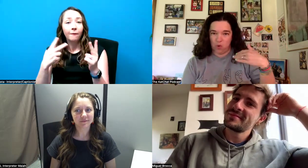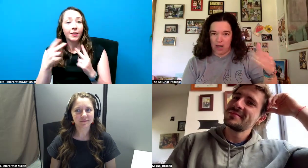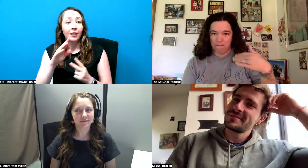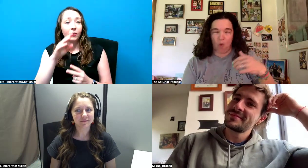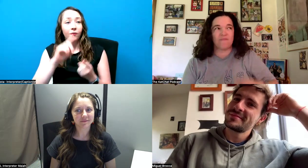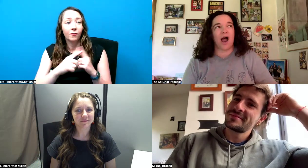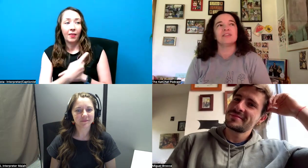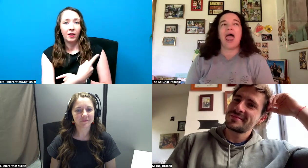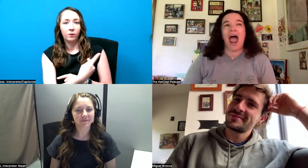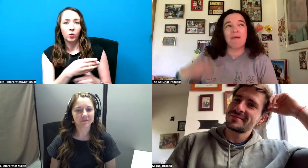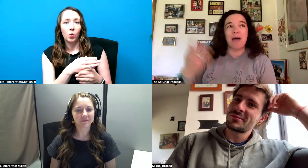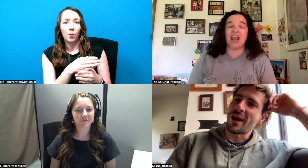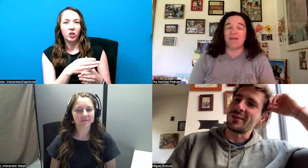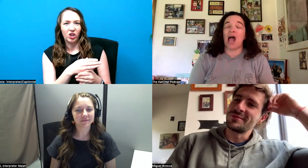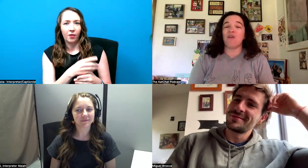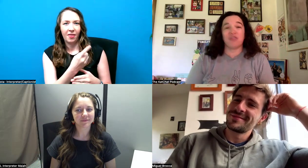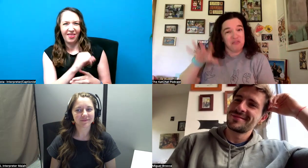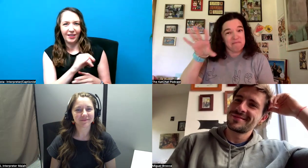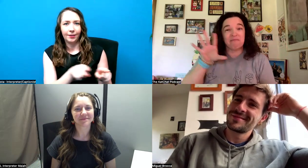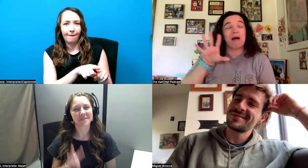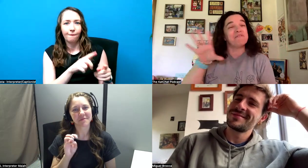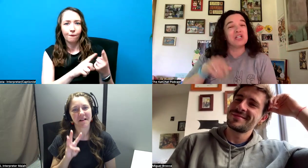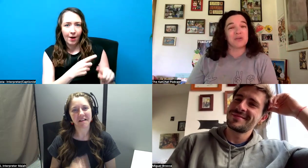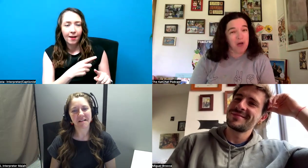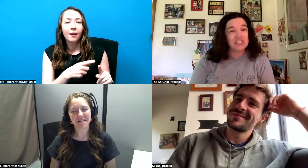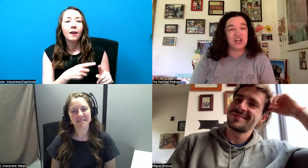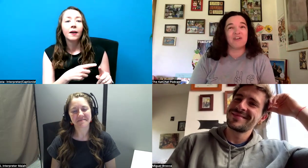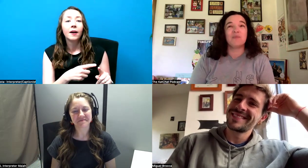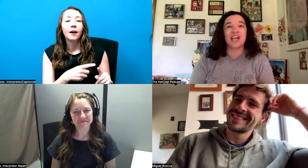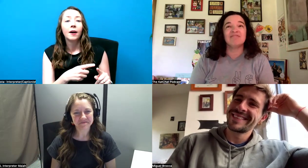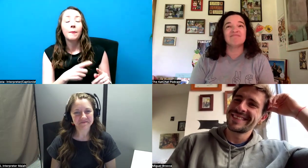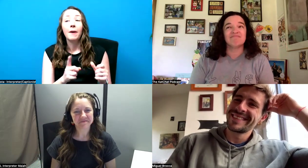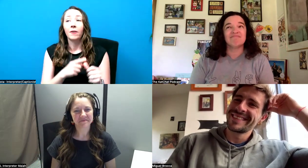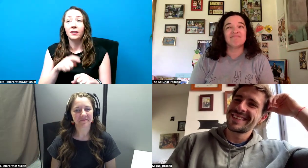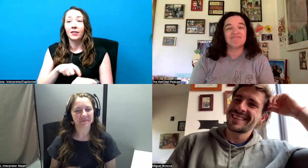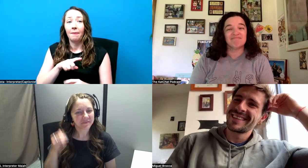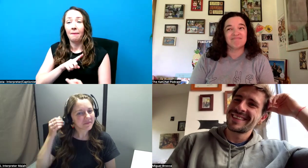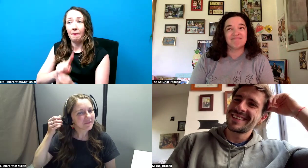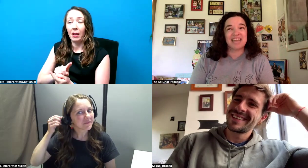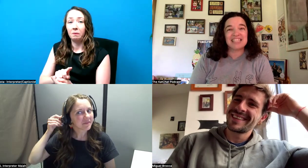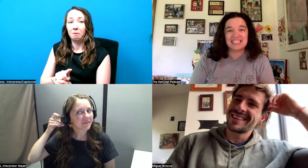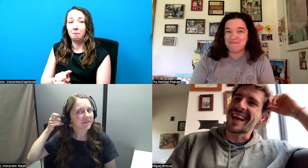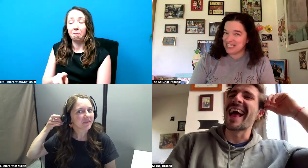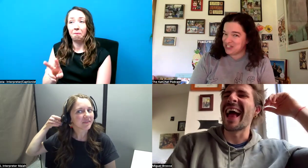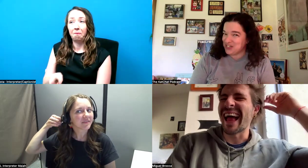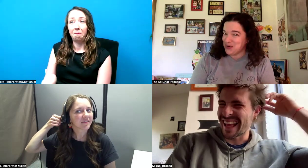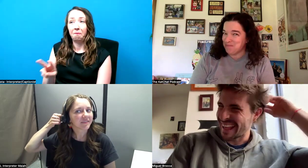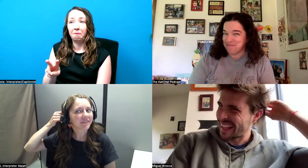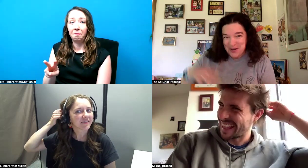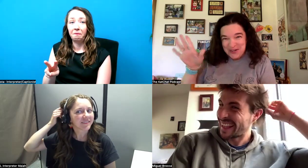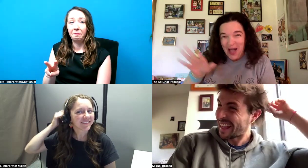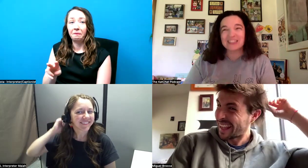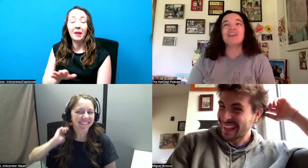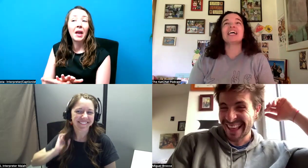friend between both of us. I met him. Wow. My first impression of him was that nice to meet